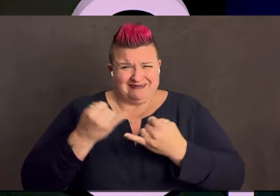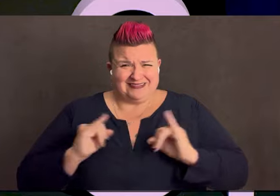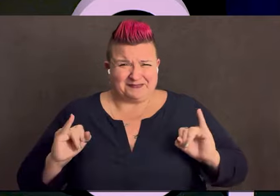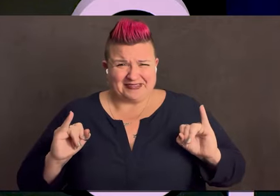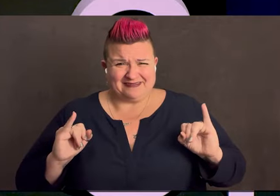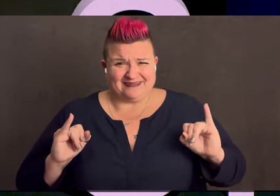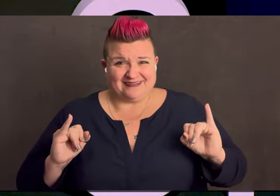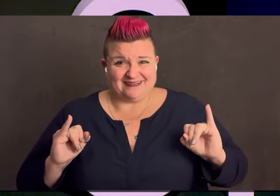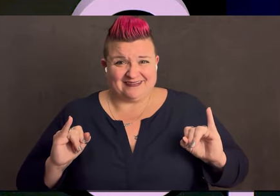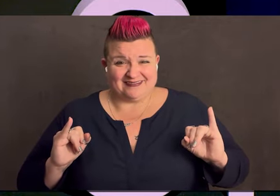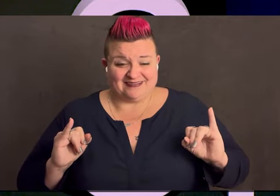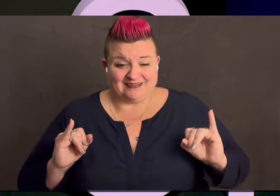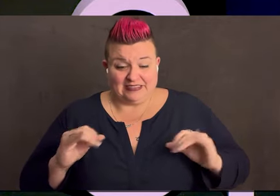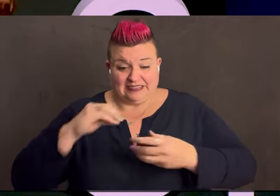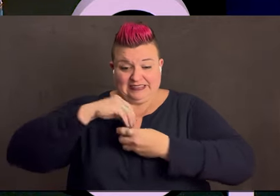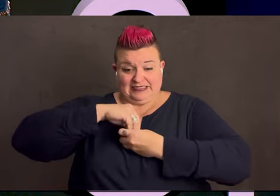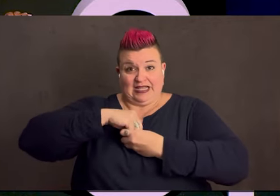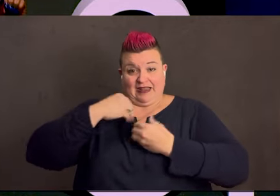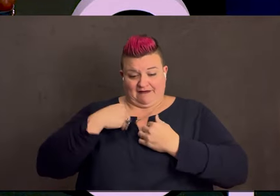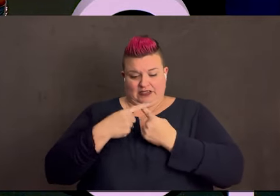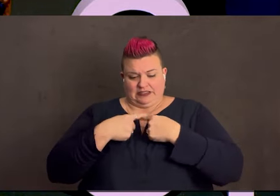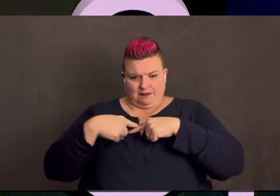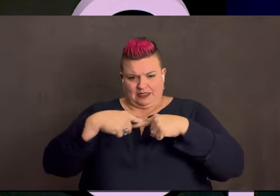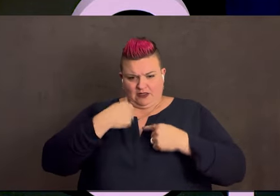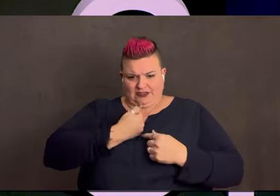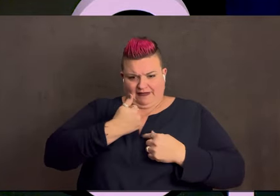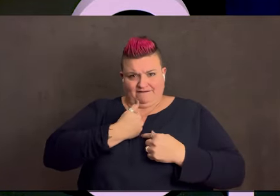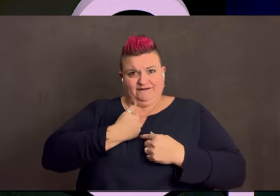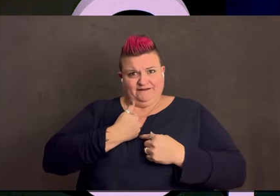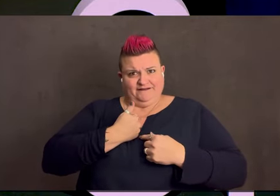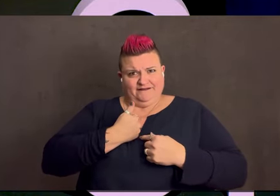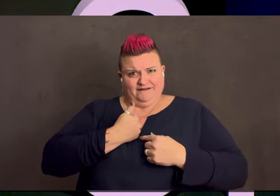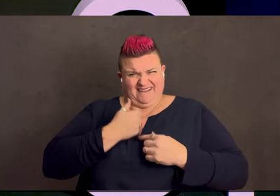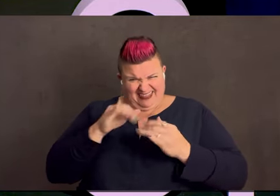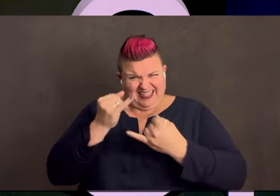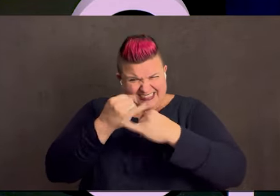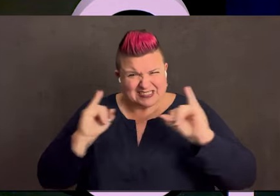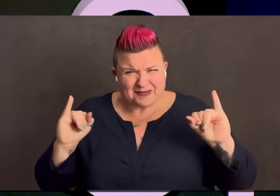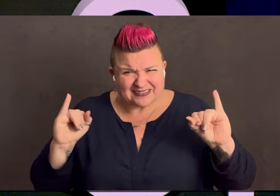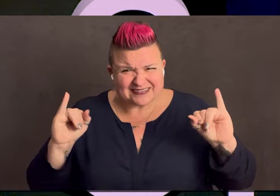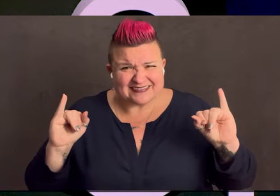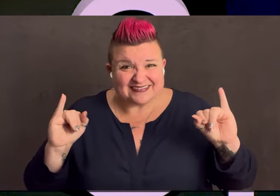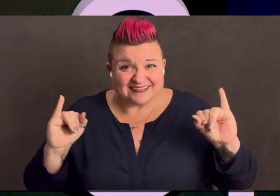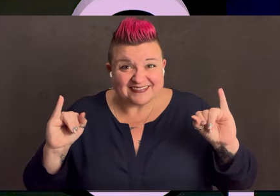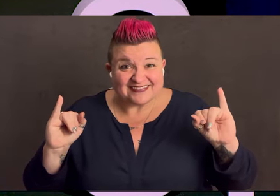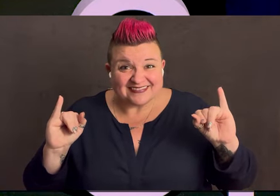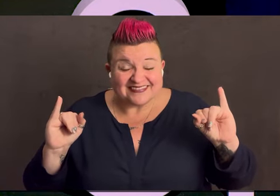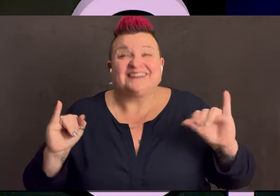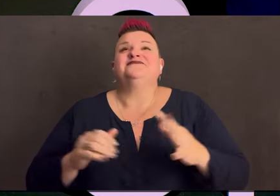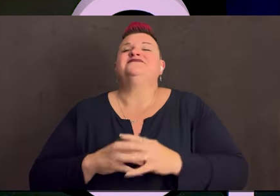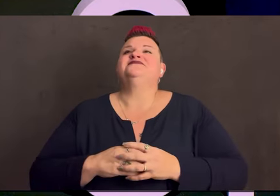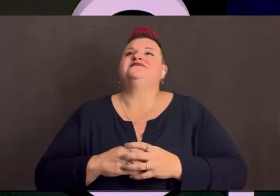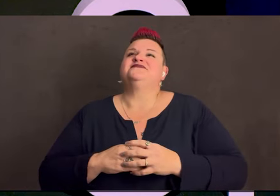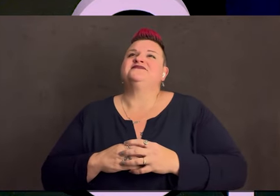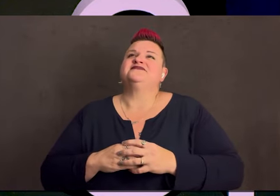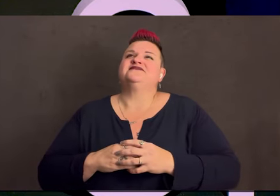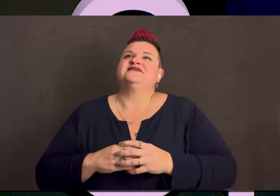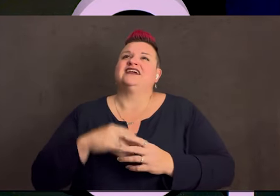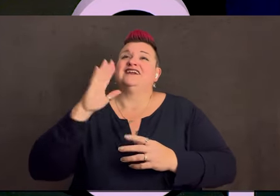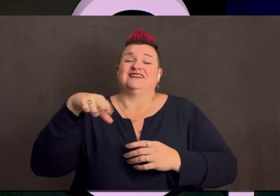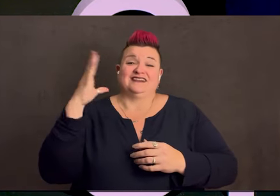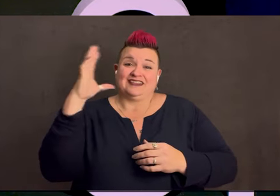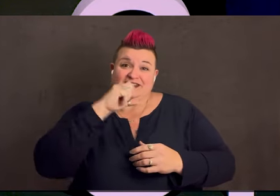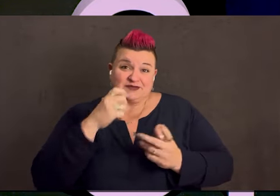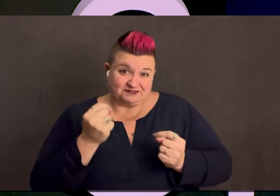are independent, that interdependence is independence, and